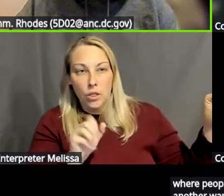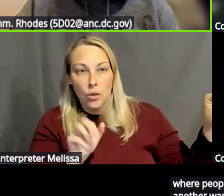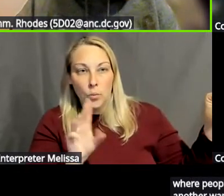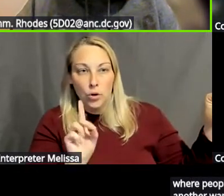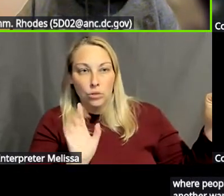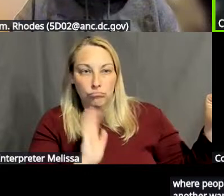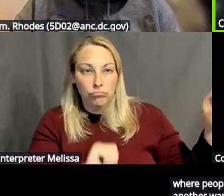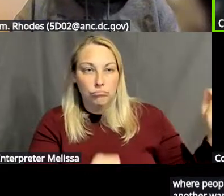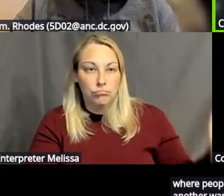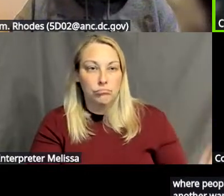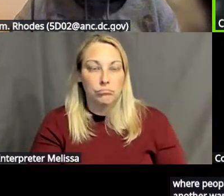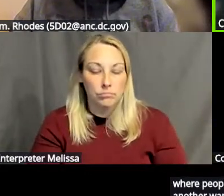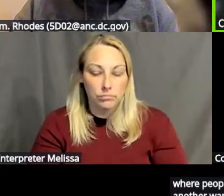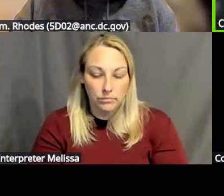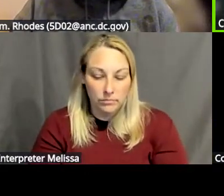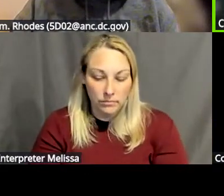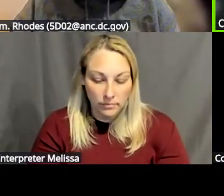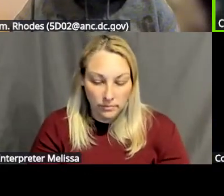So Understood.